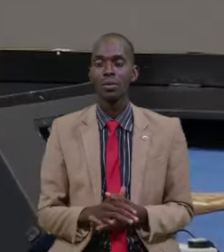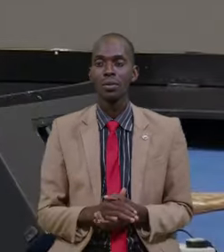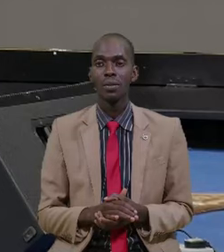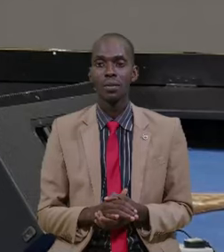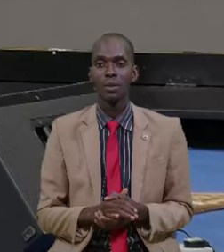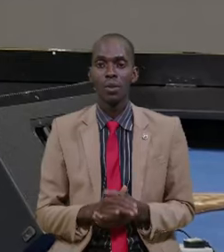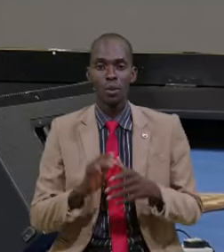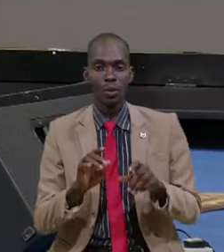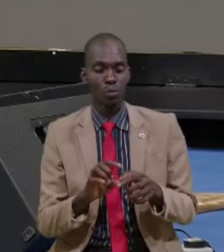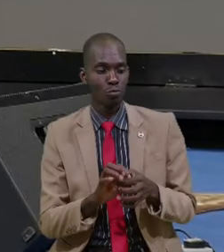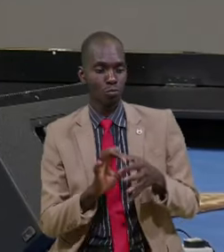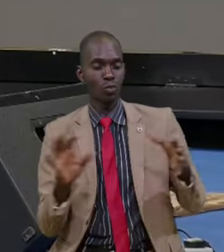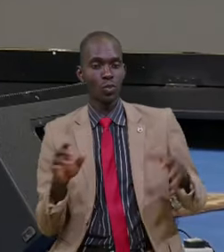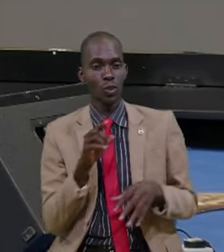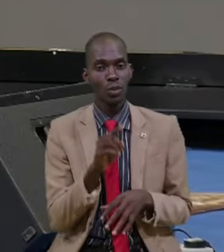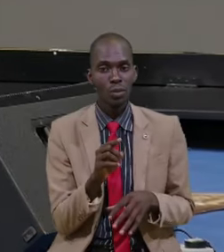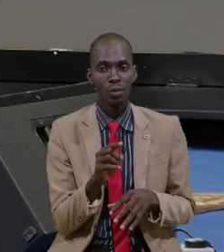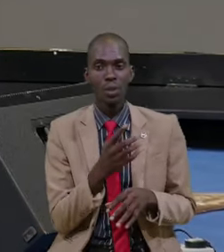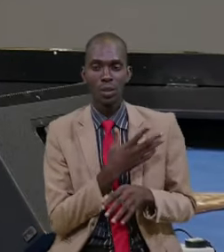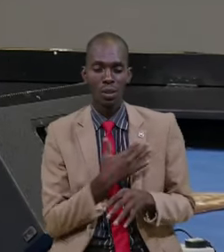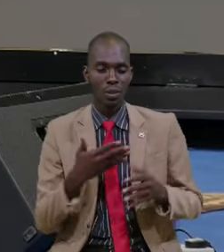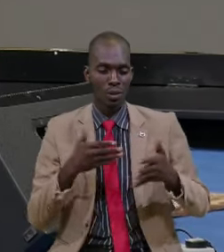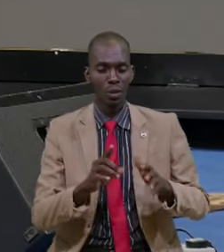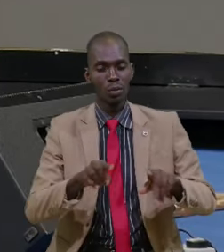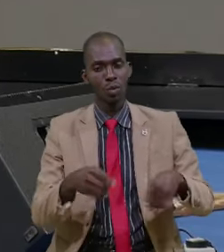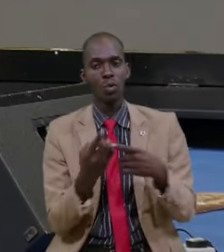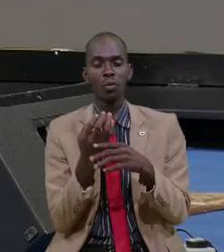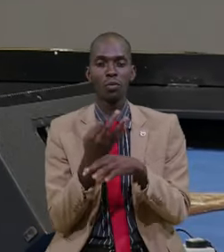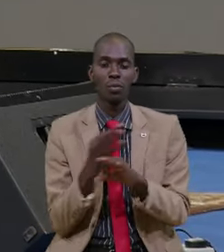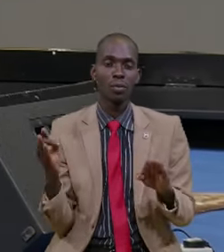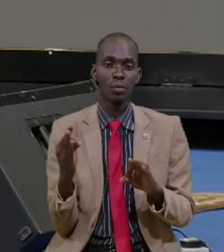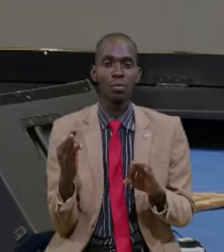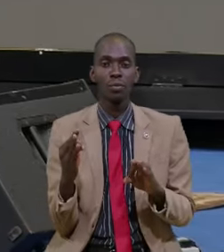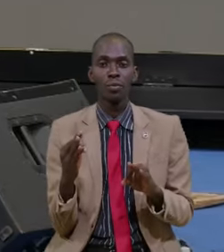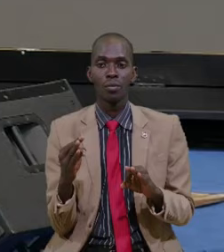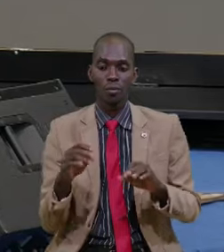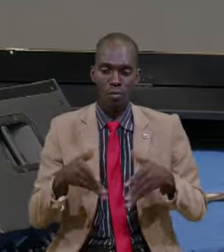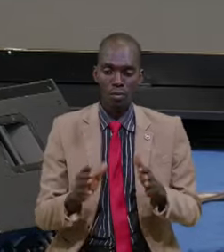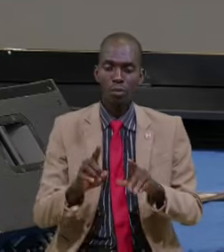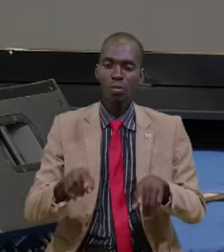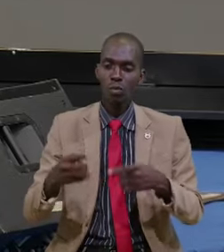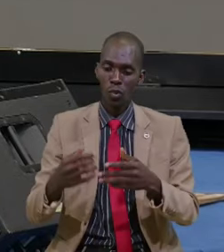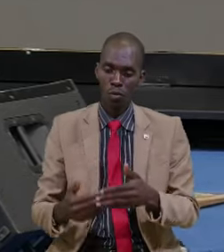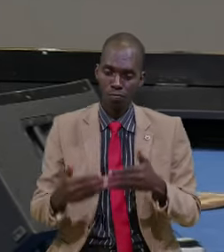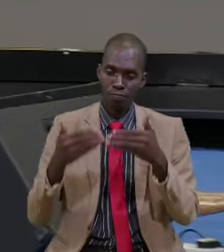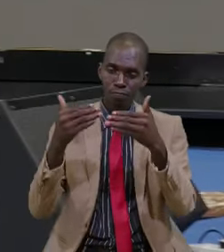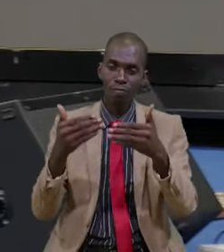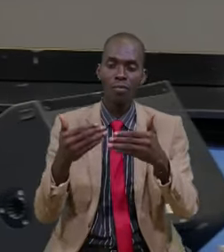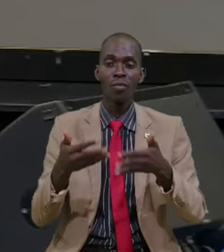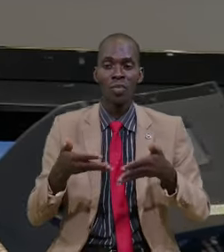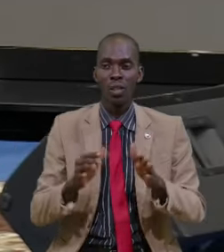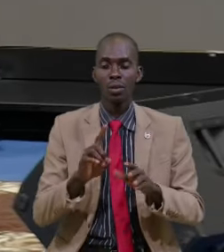Go, let him go free, let him go forward, let him go